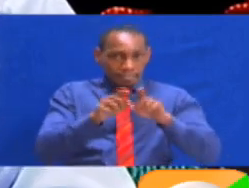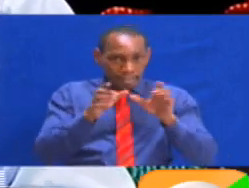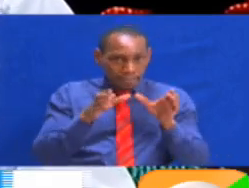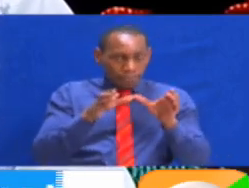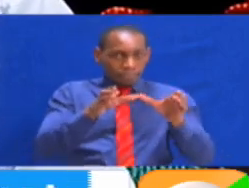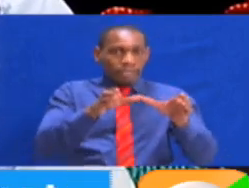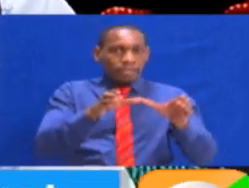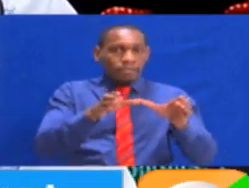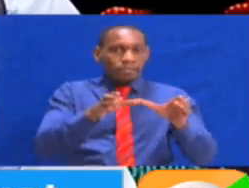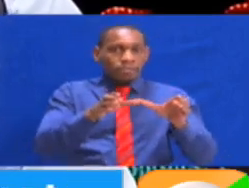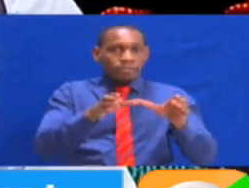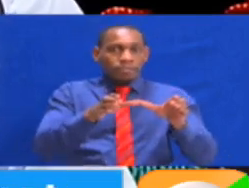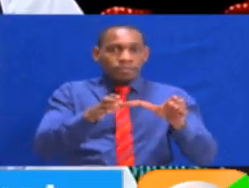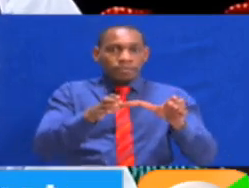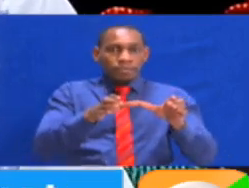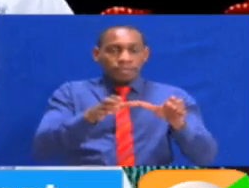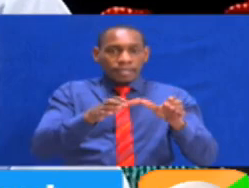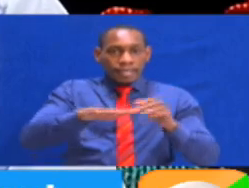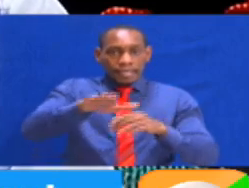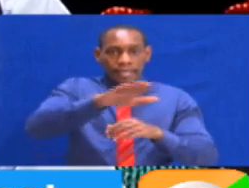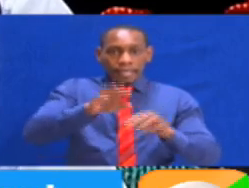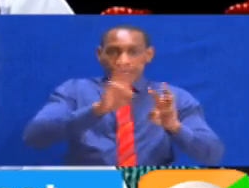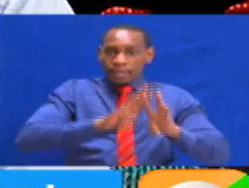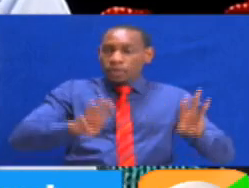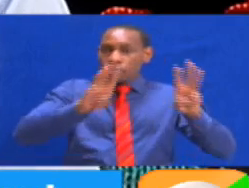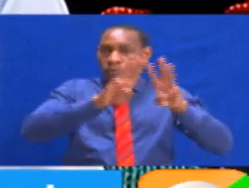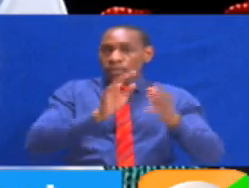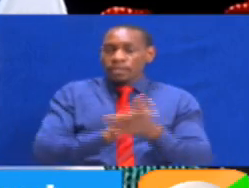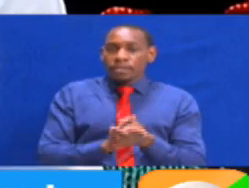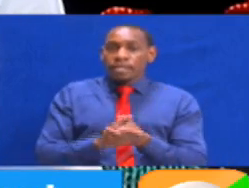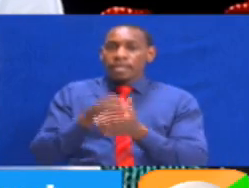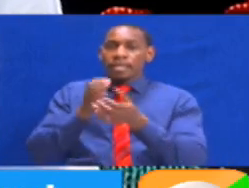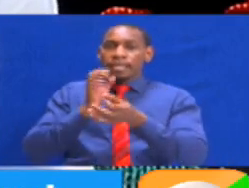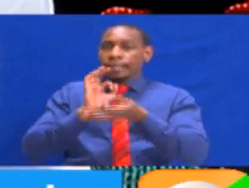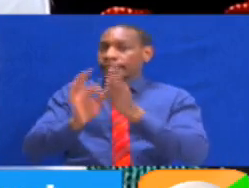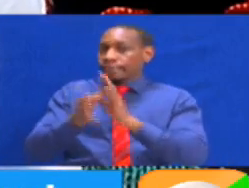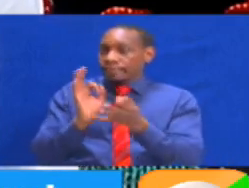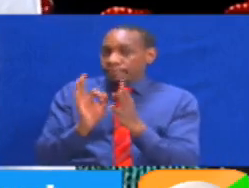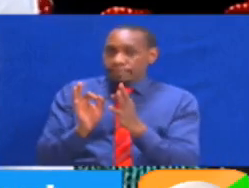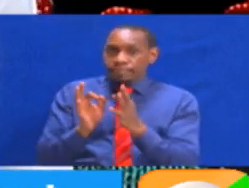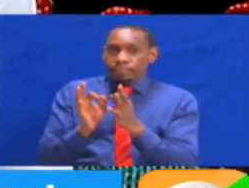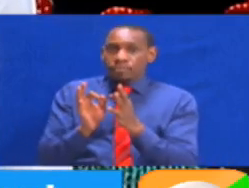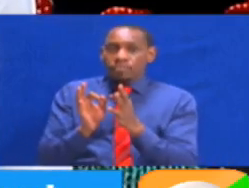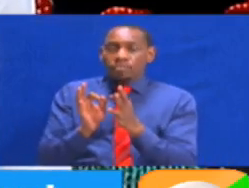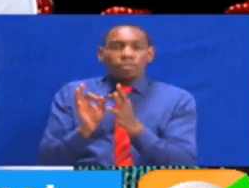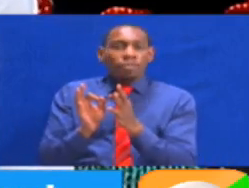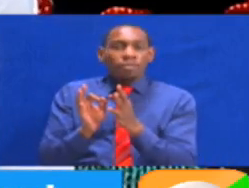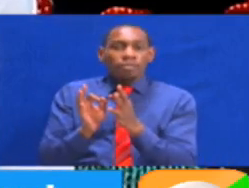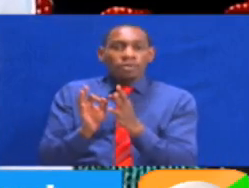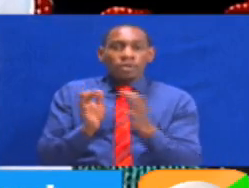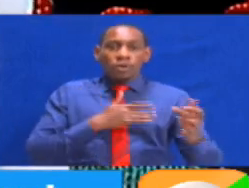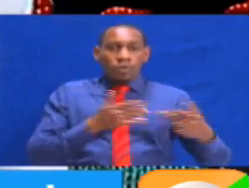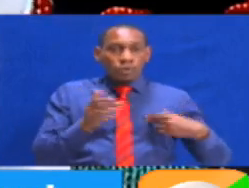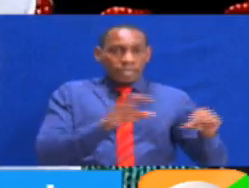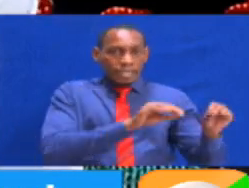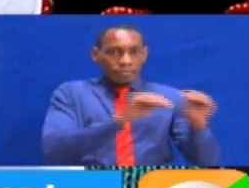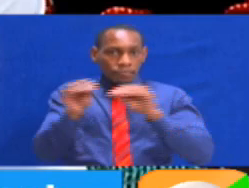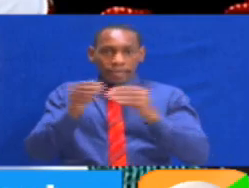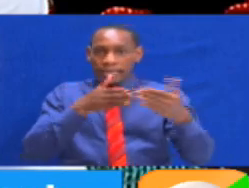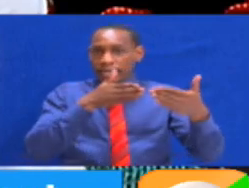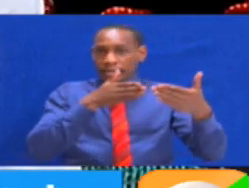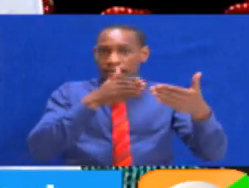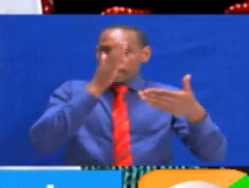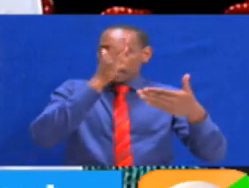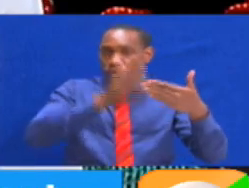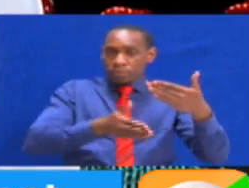enforcement to the right places. If, when it comes to movement restrictions, let